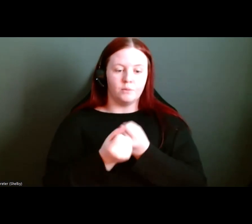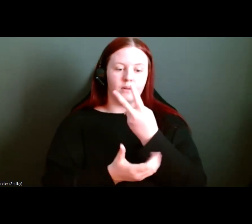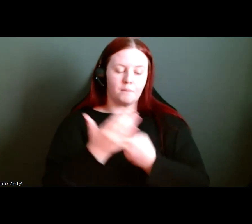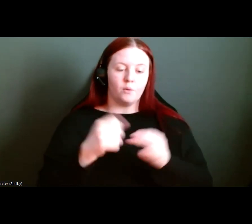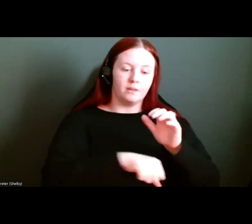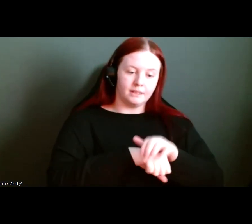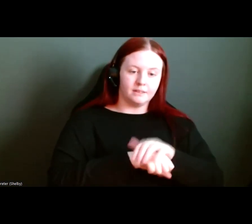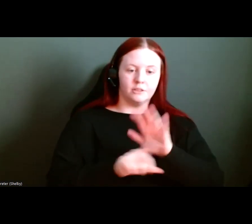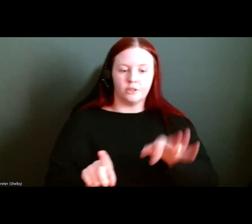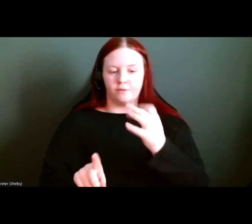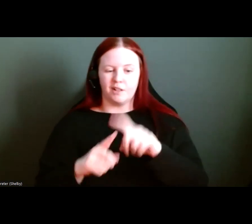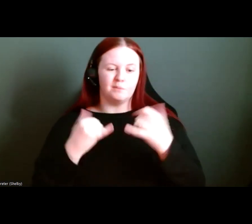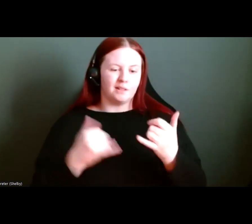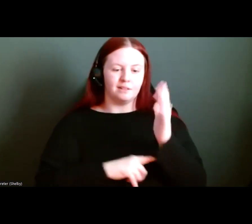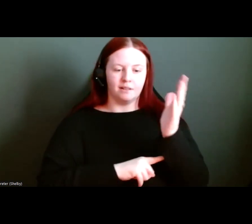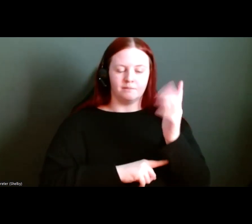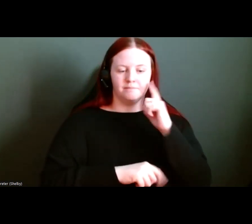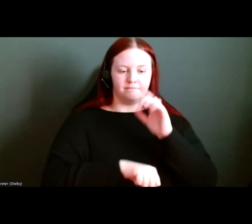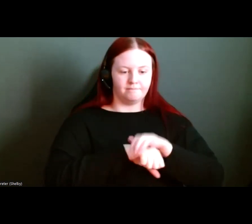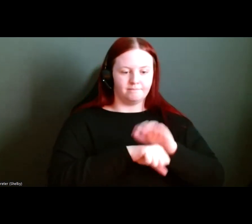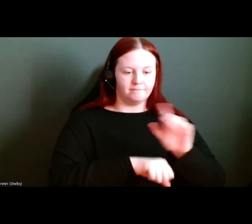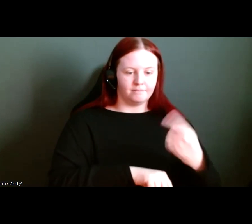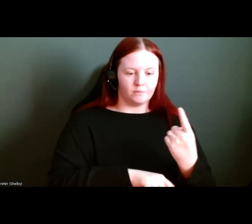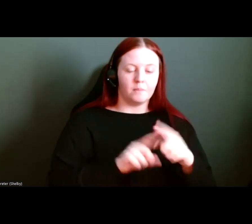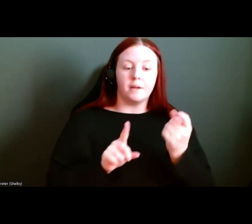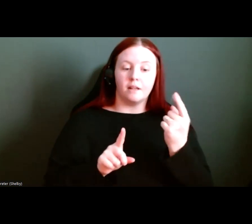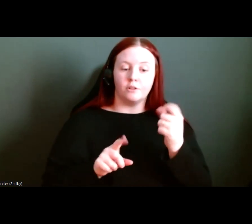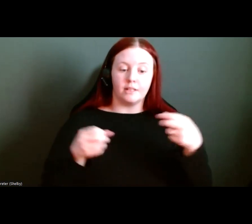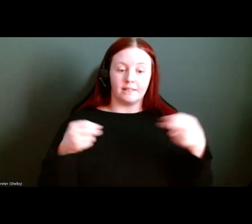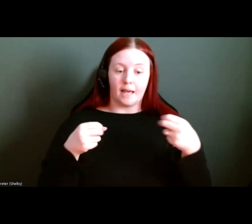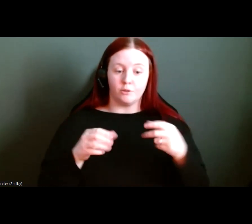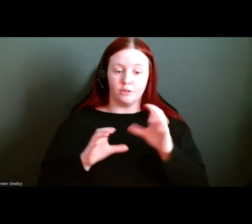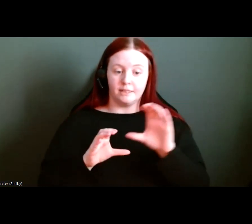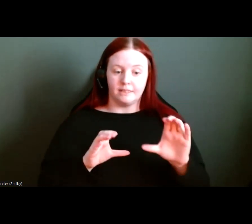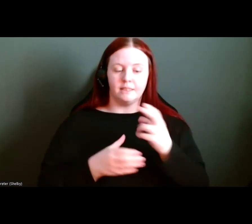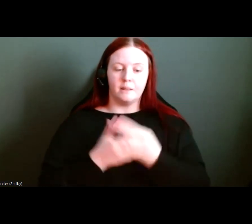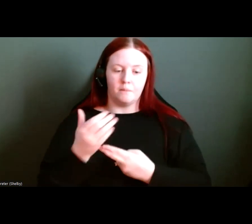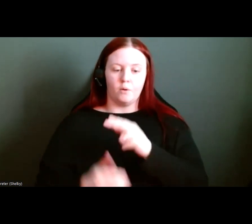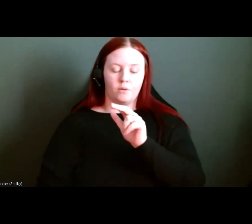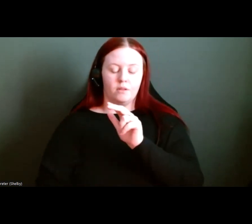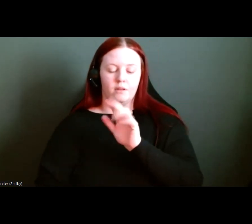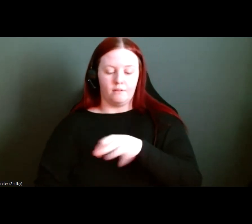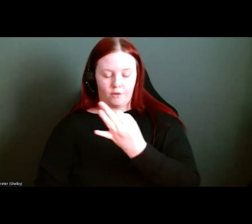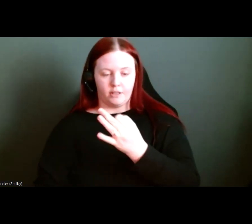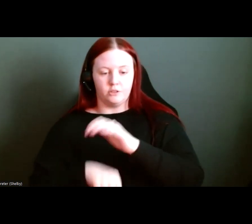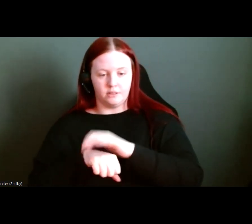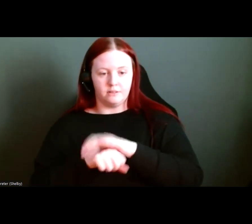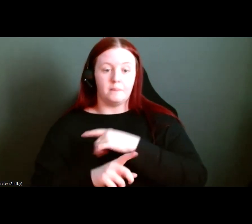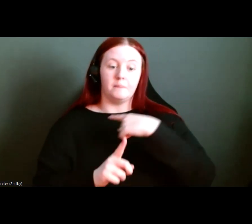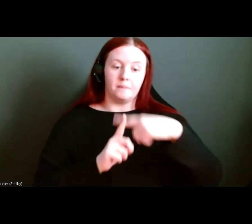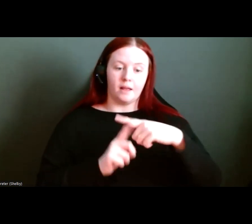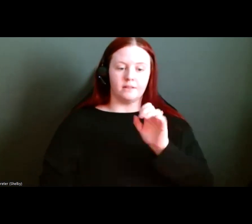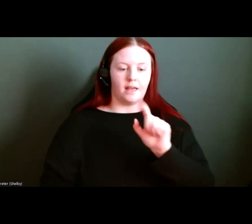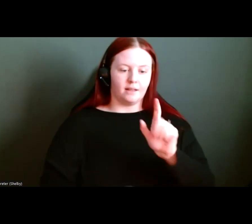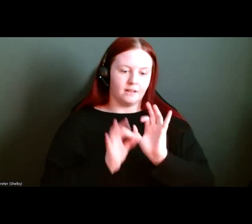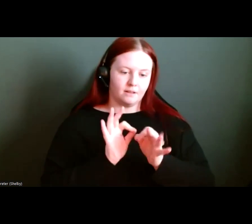English. However, captioning is both English and French, and ASL interpretation will be